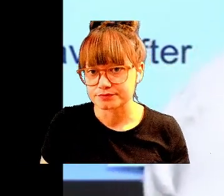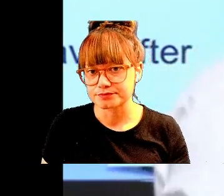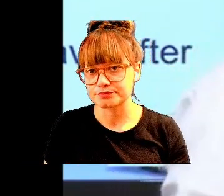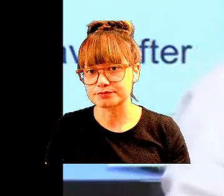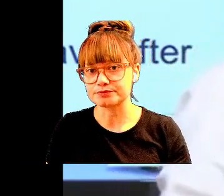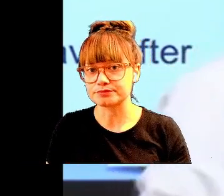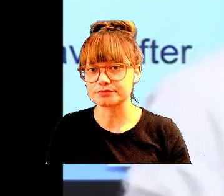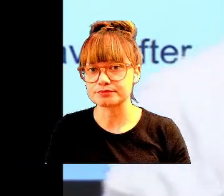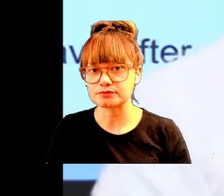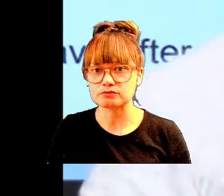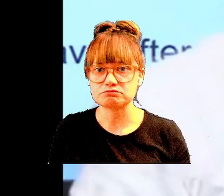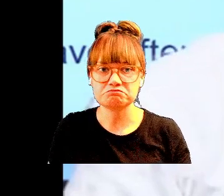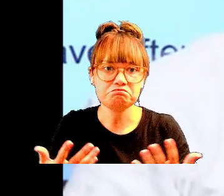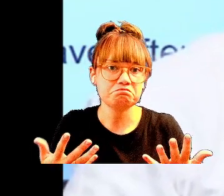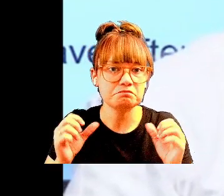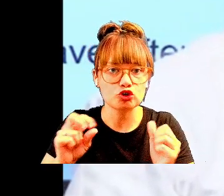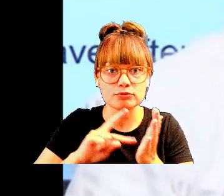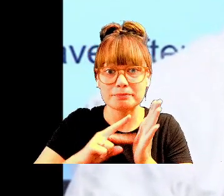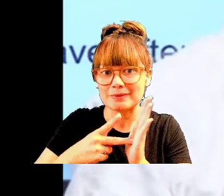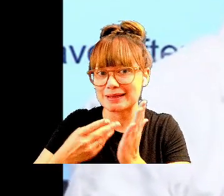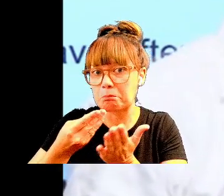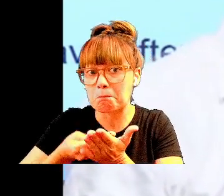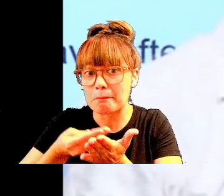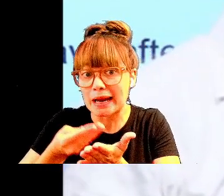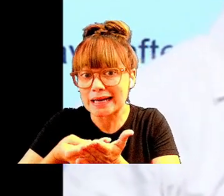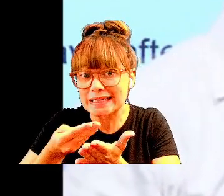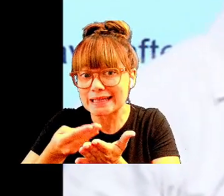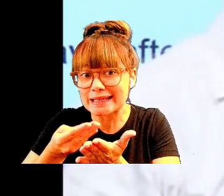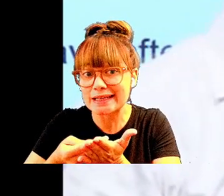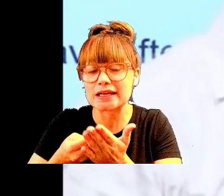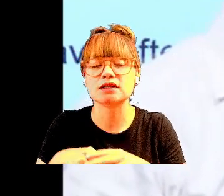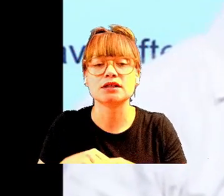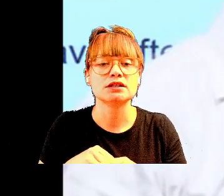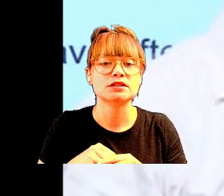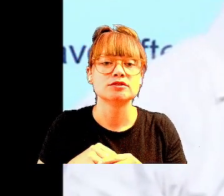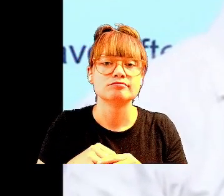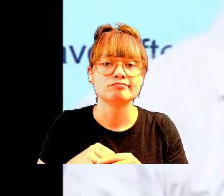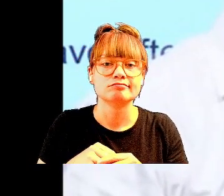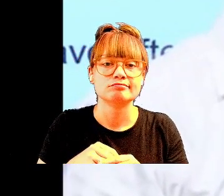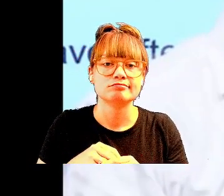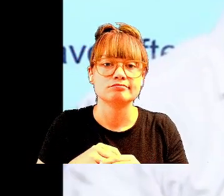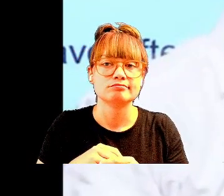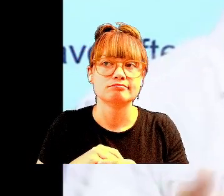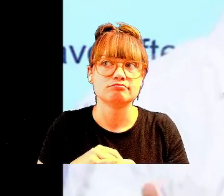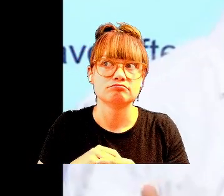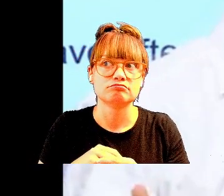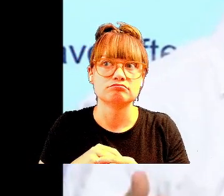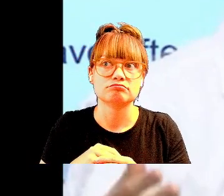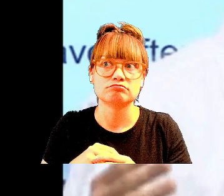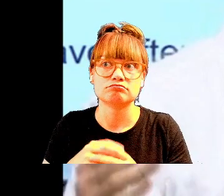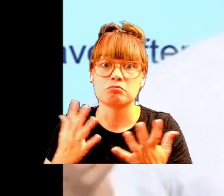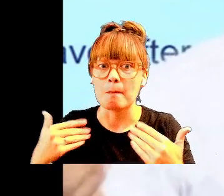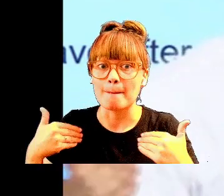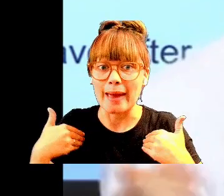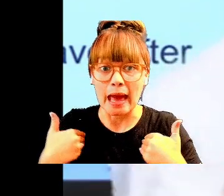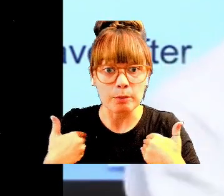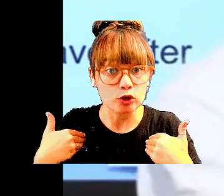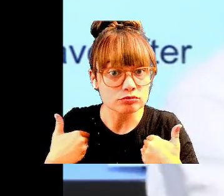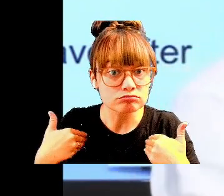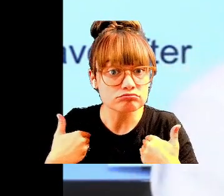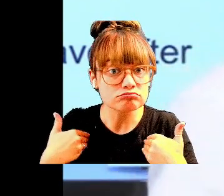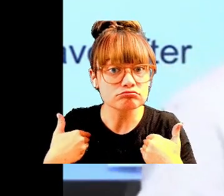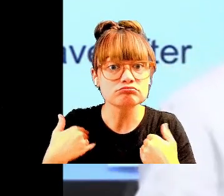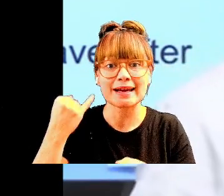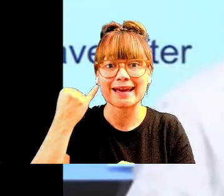And this could be money if we're talking about money, or we could talk about animals that are breeding at